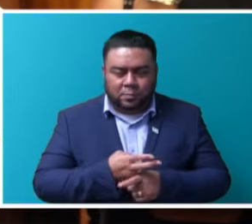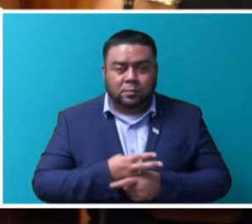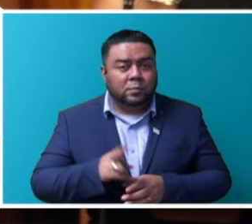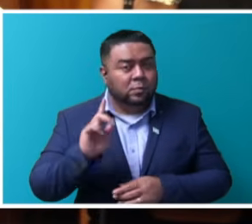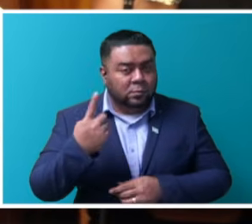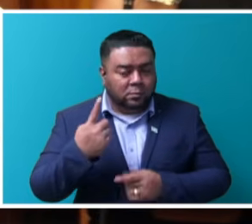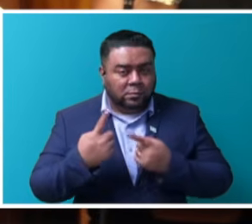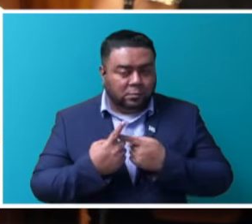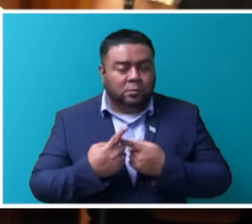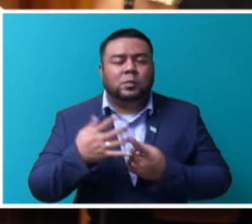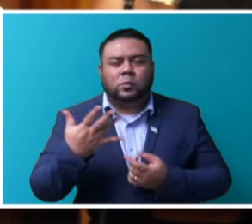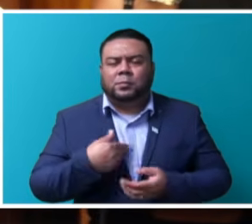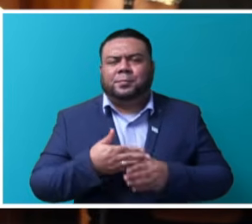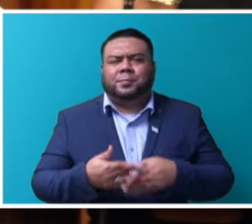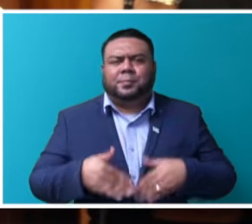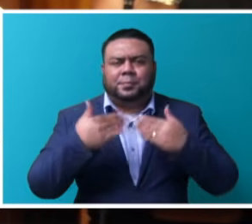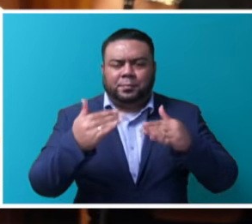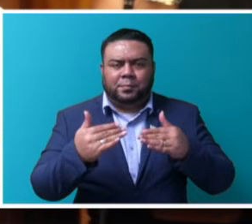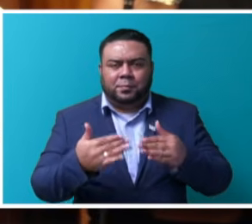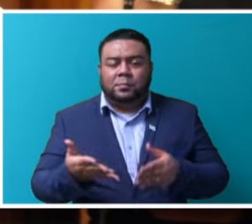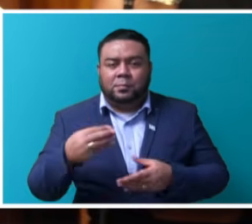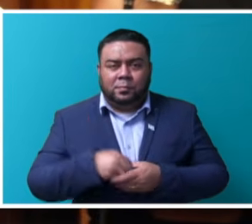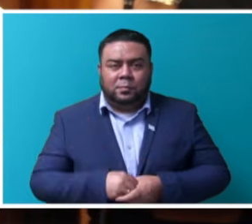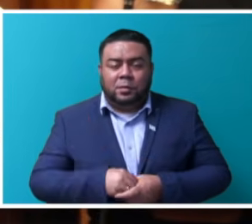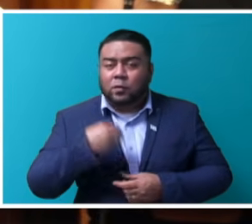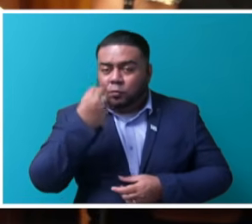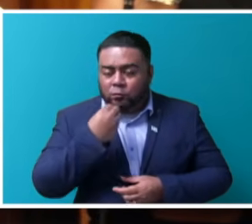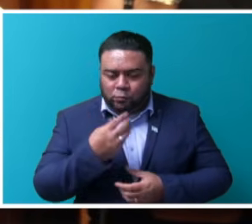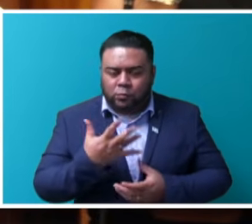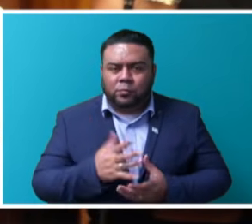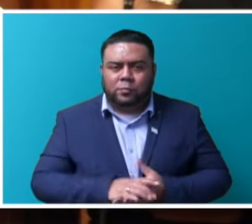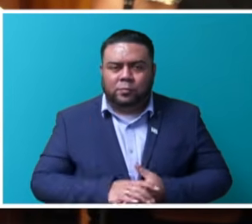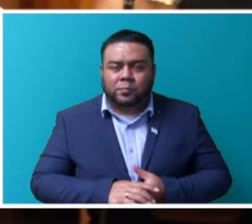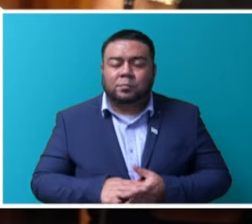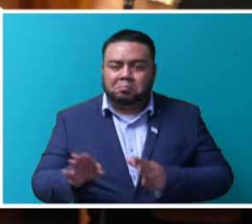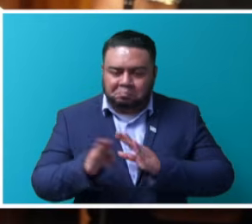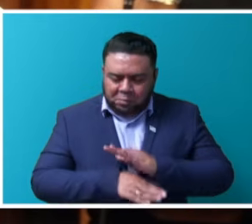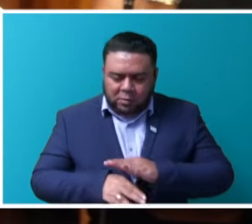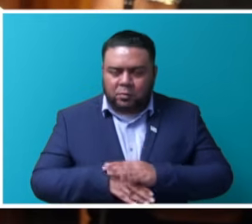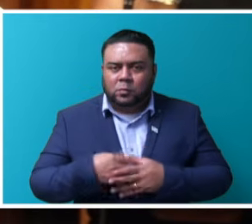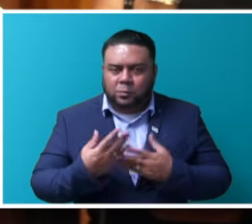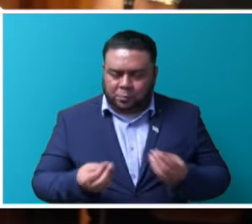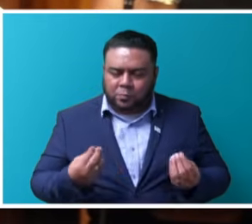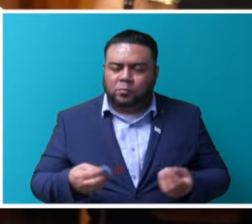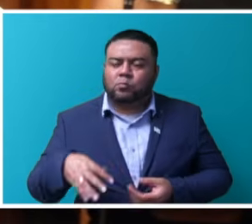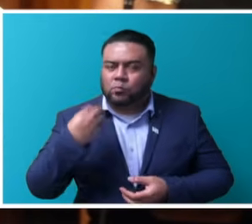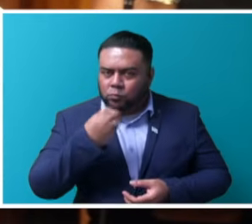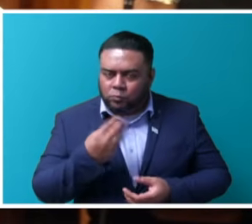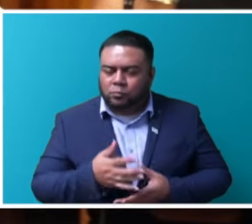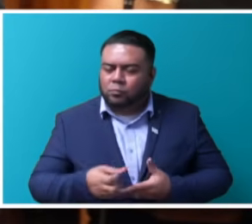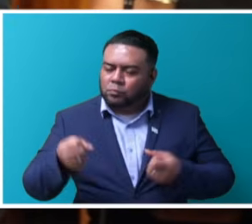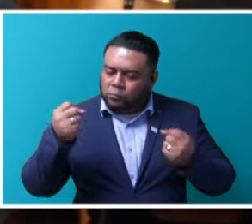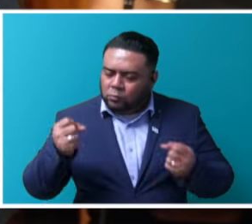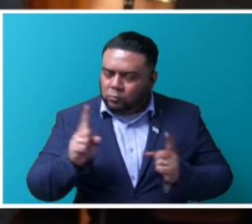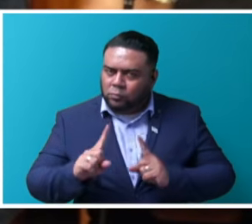we have boosted the allocation for inmate food rations, ensuring that basic welfare of inmates are upheld in accordance